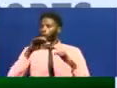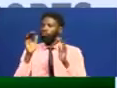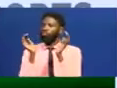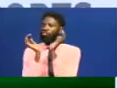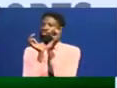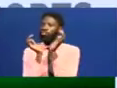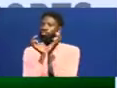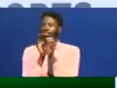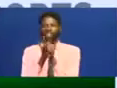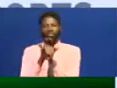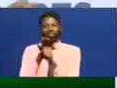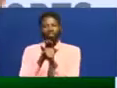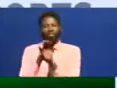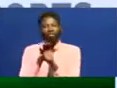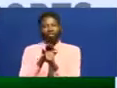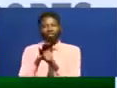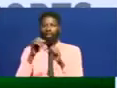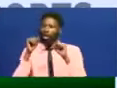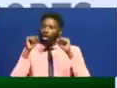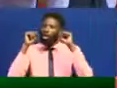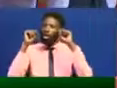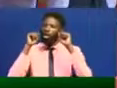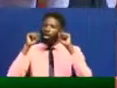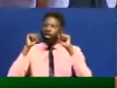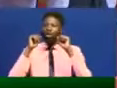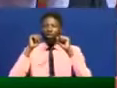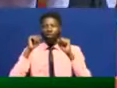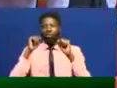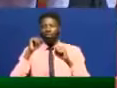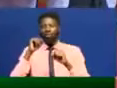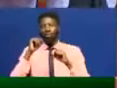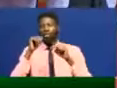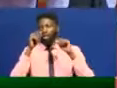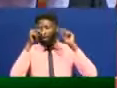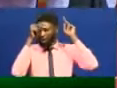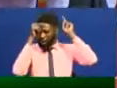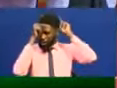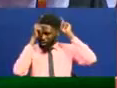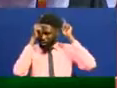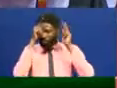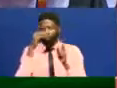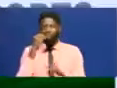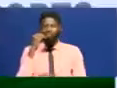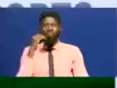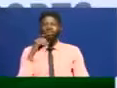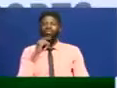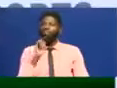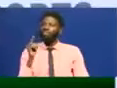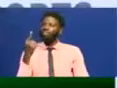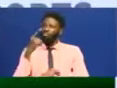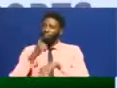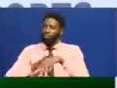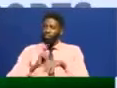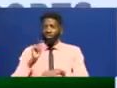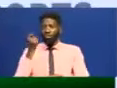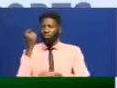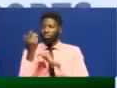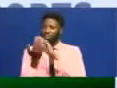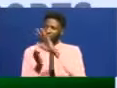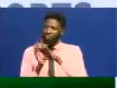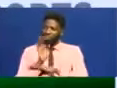the stadium, to cheer Kakamega Homeboys. Because it was the first time Kenya was returning to international